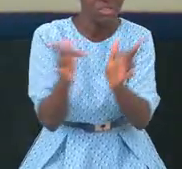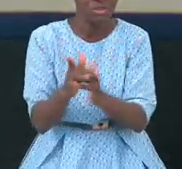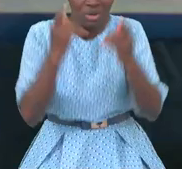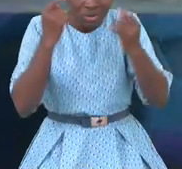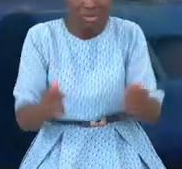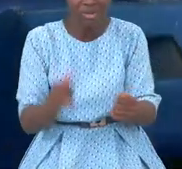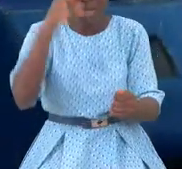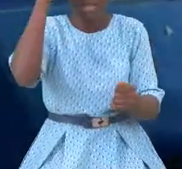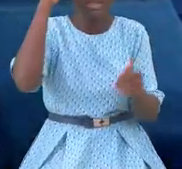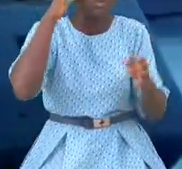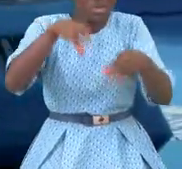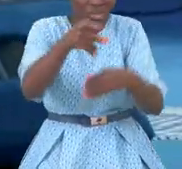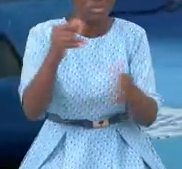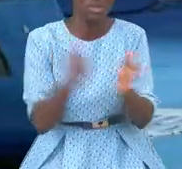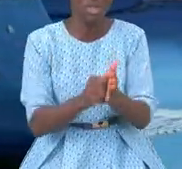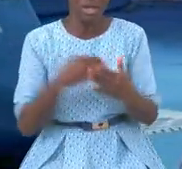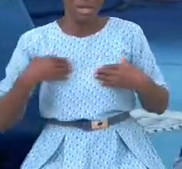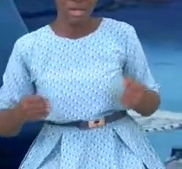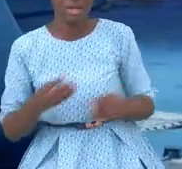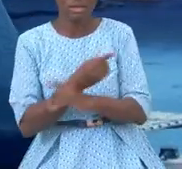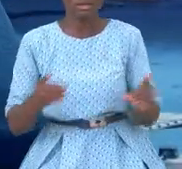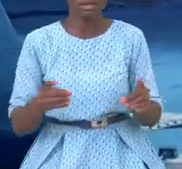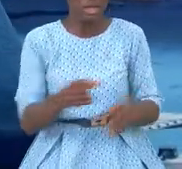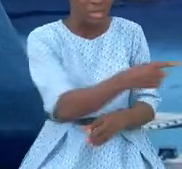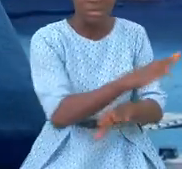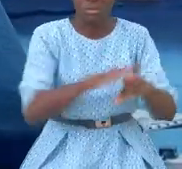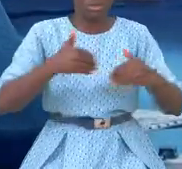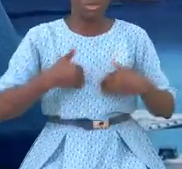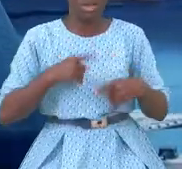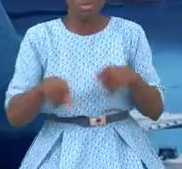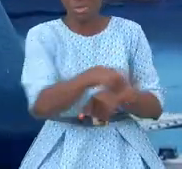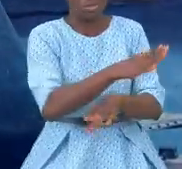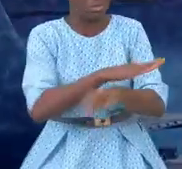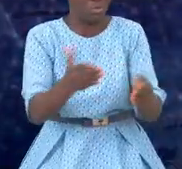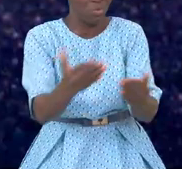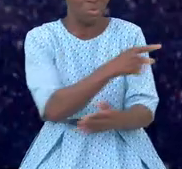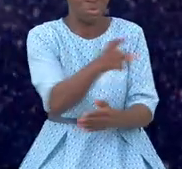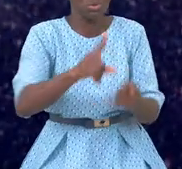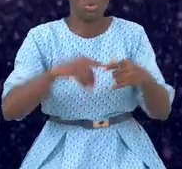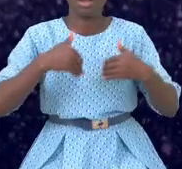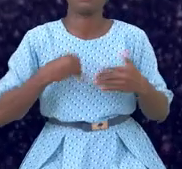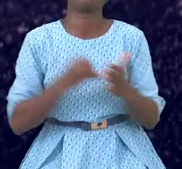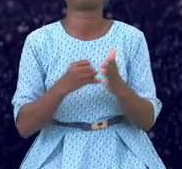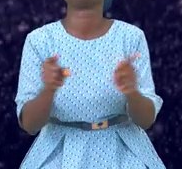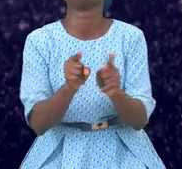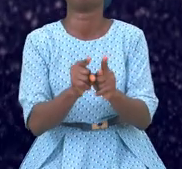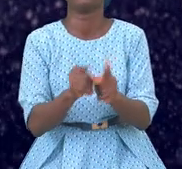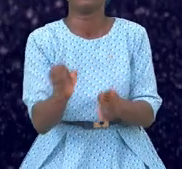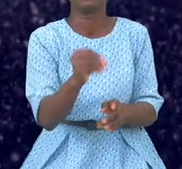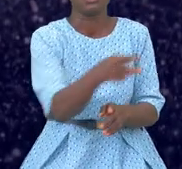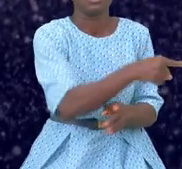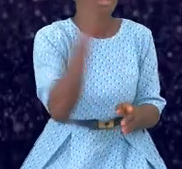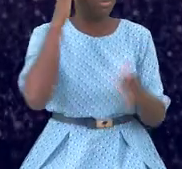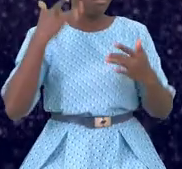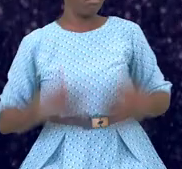don't have, they don't want others to have, so they said, shut up. Hold your peace. What are you asking